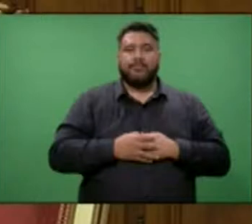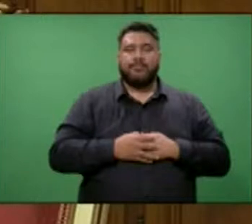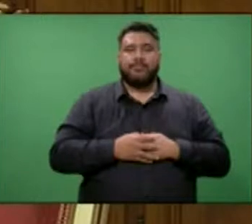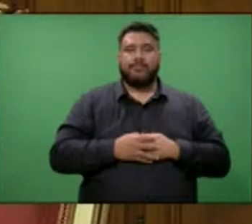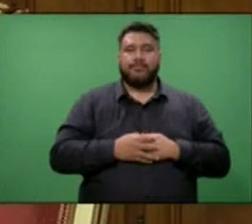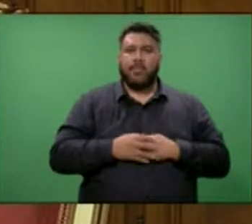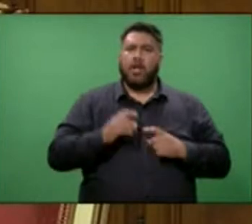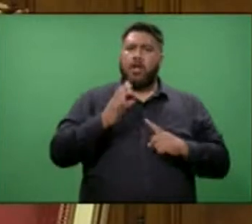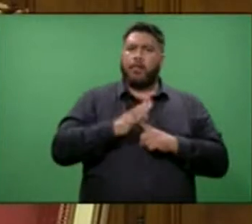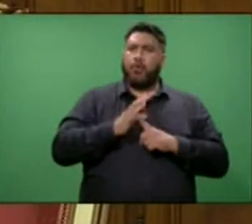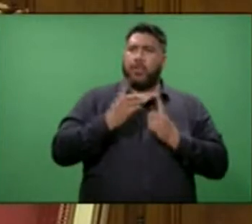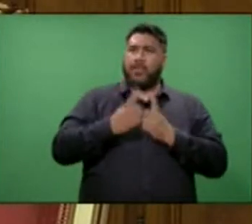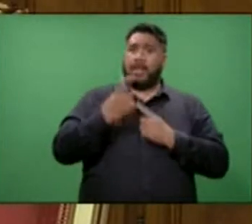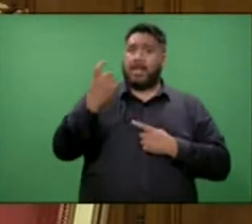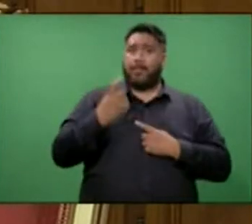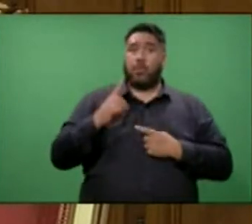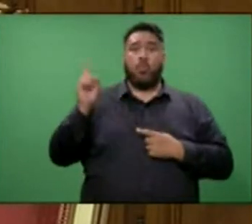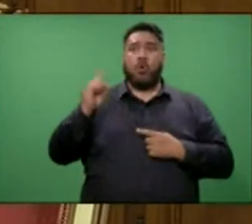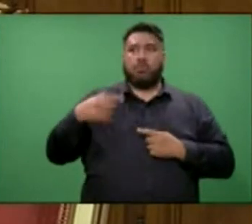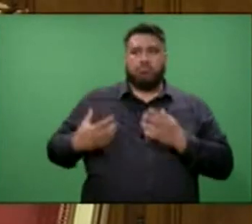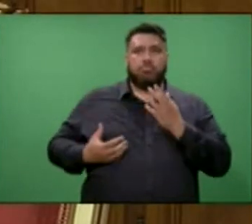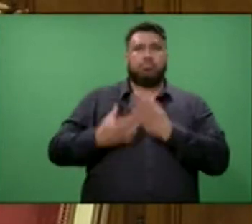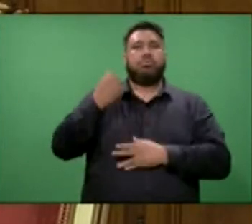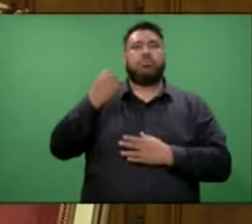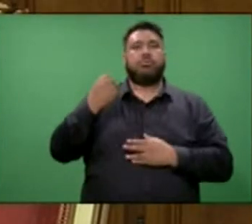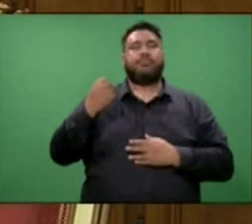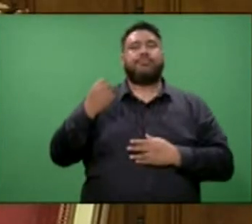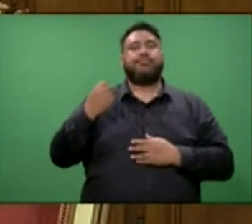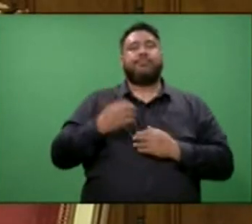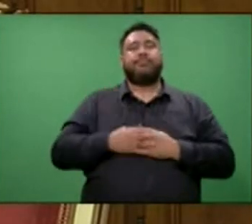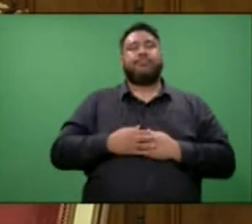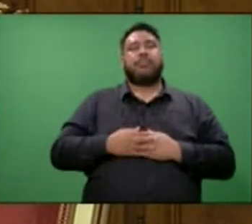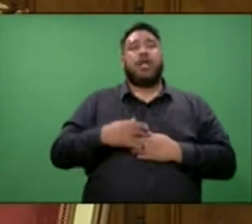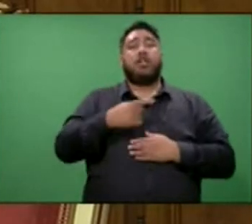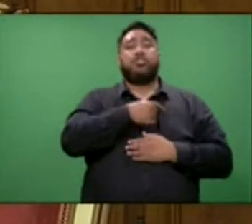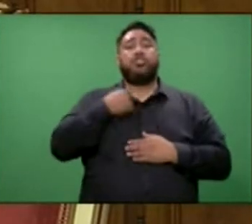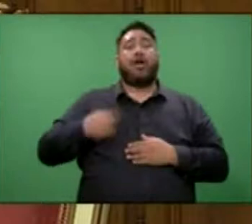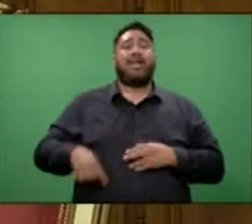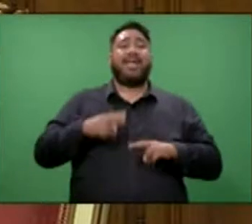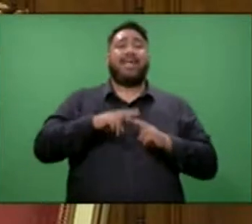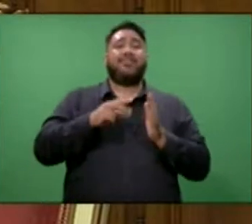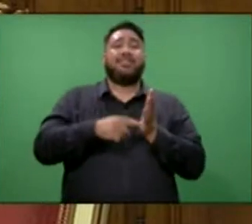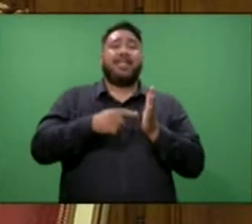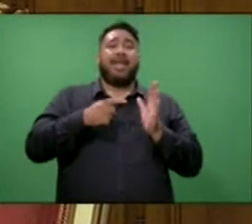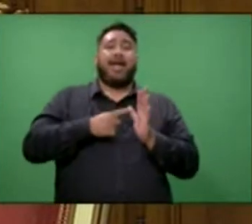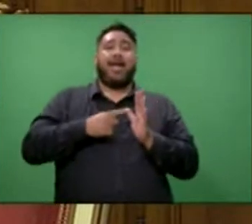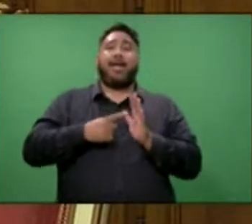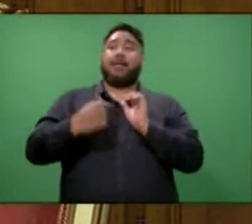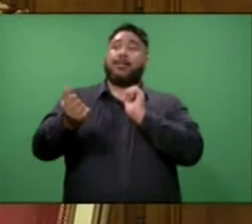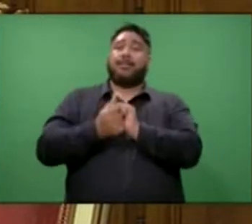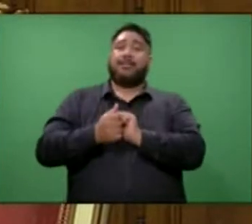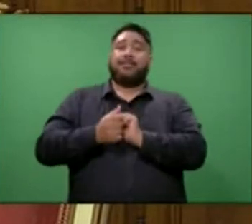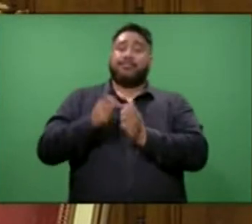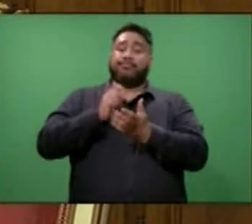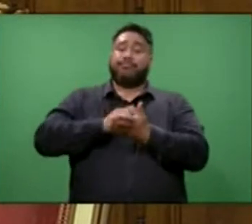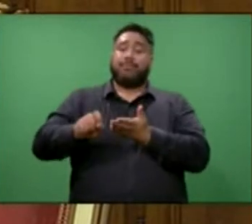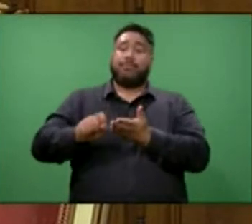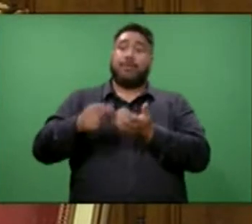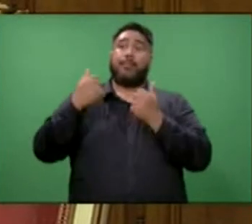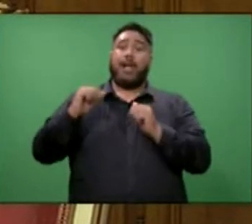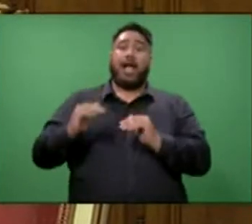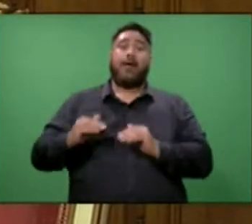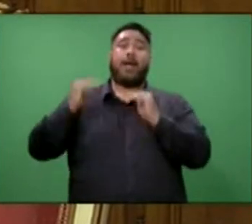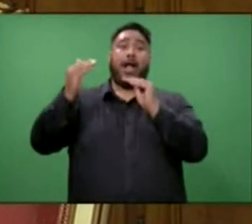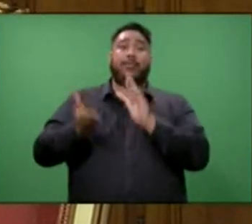An important milestone has been accomplished with the conclusion of the China FTA upgrade, which will provide access into new